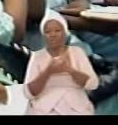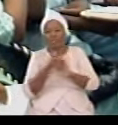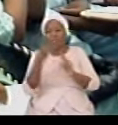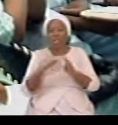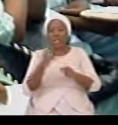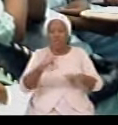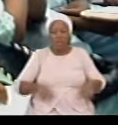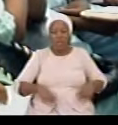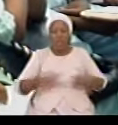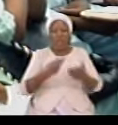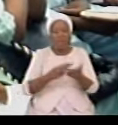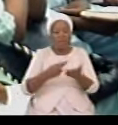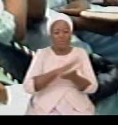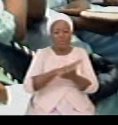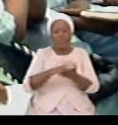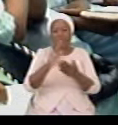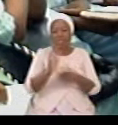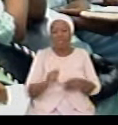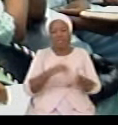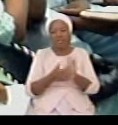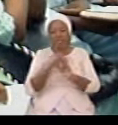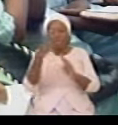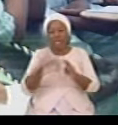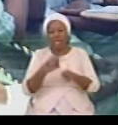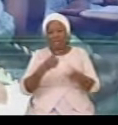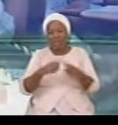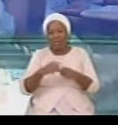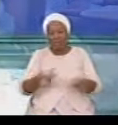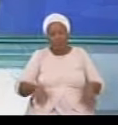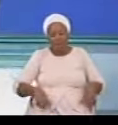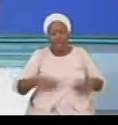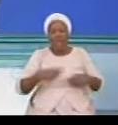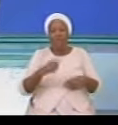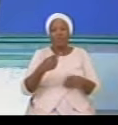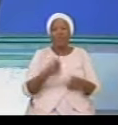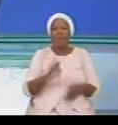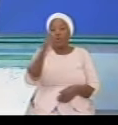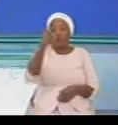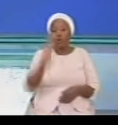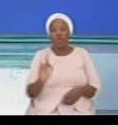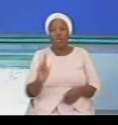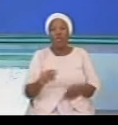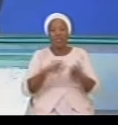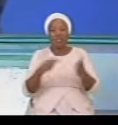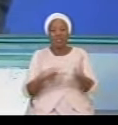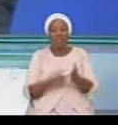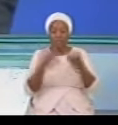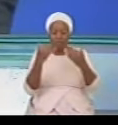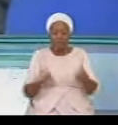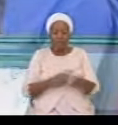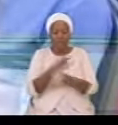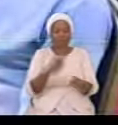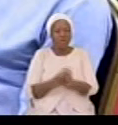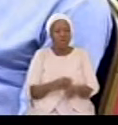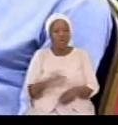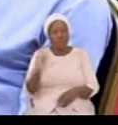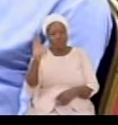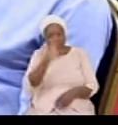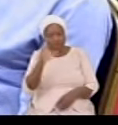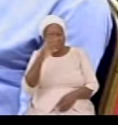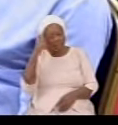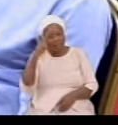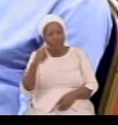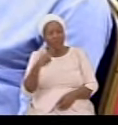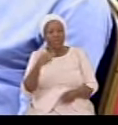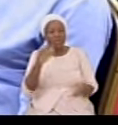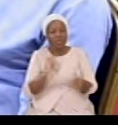live righteously. And you will live godly in this present world, looking for that